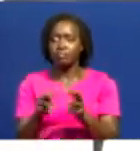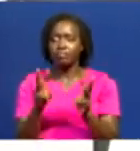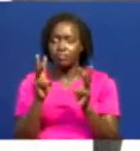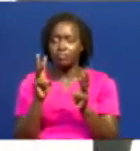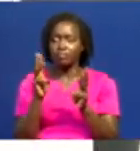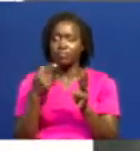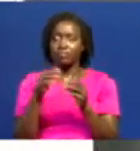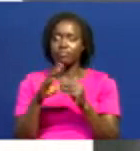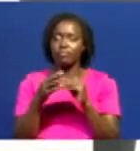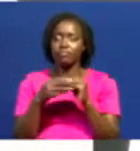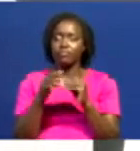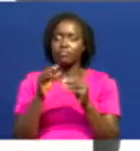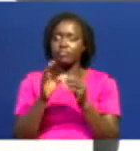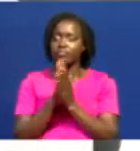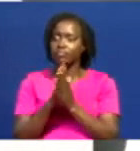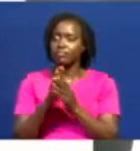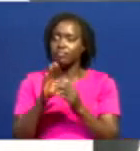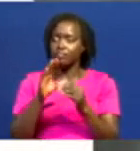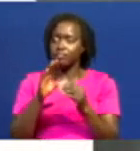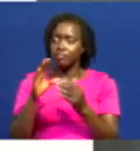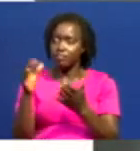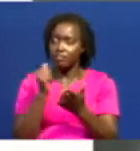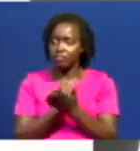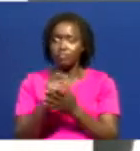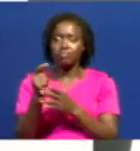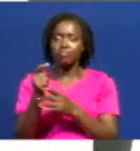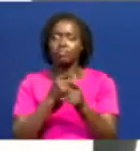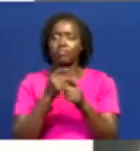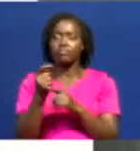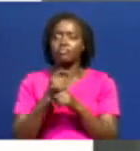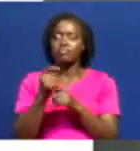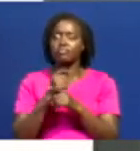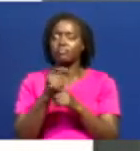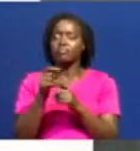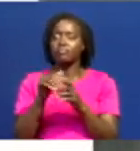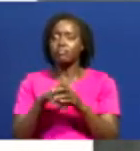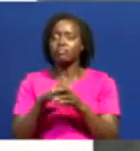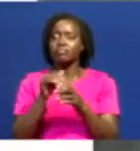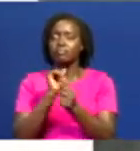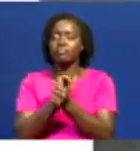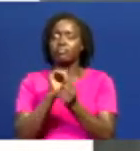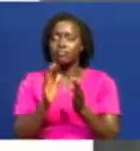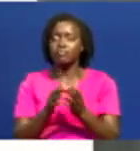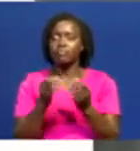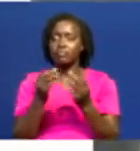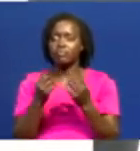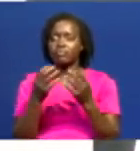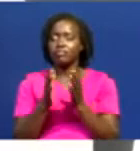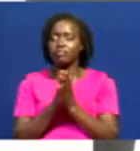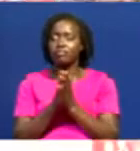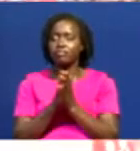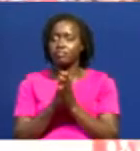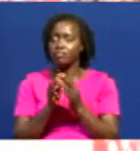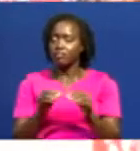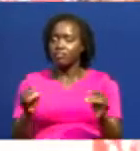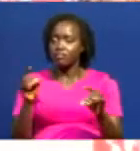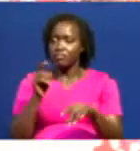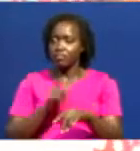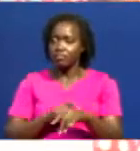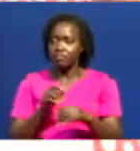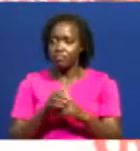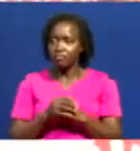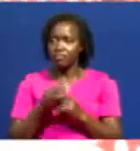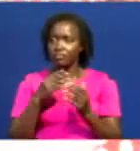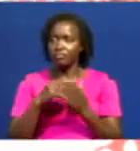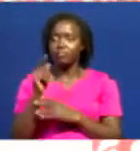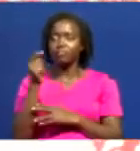can create employment. This is the only way we can train our inmates, many of whom are long-term inmates. This is Buy